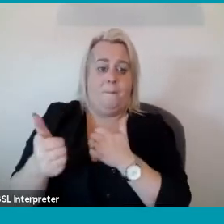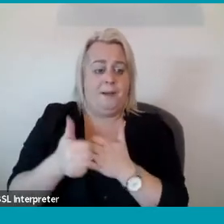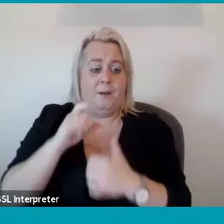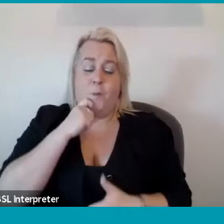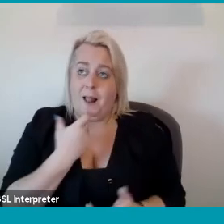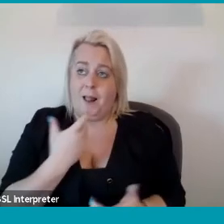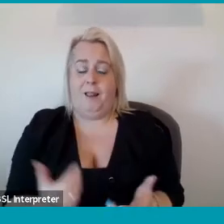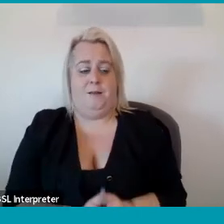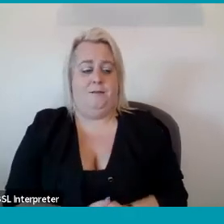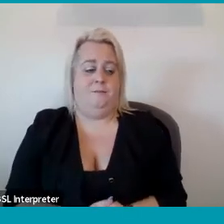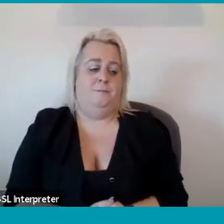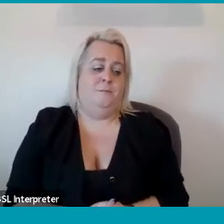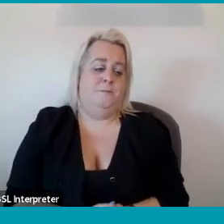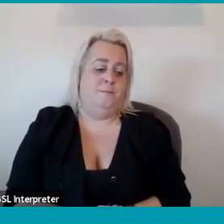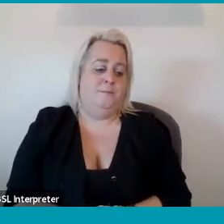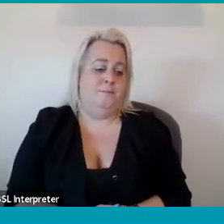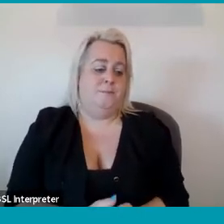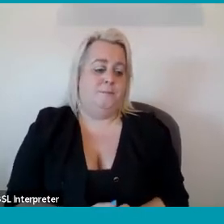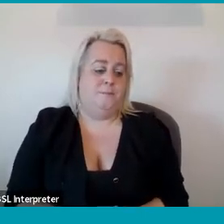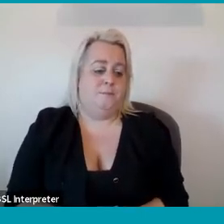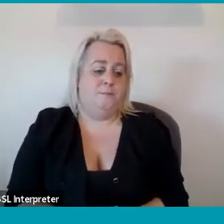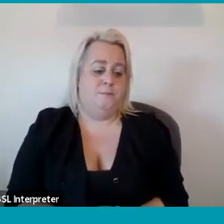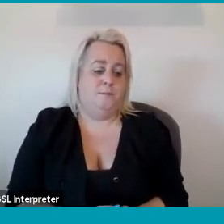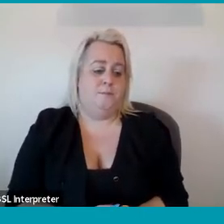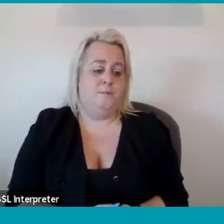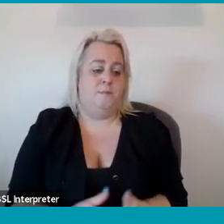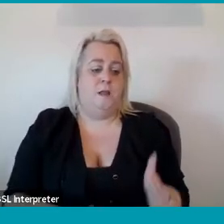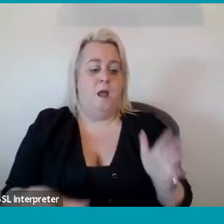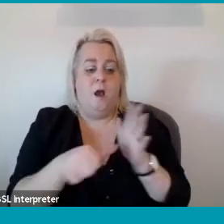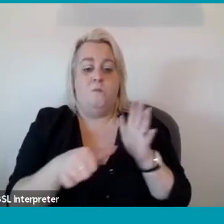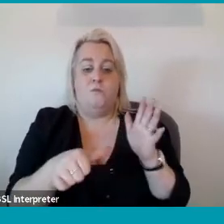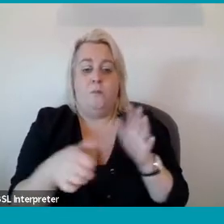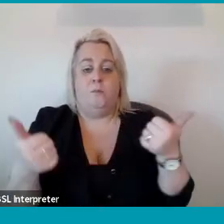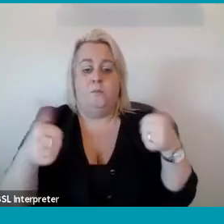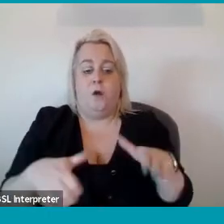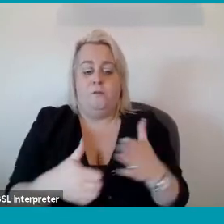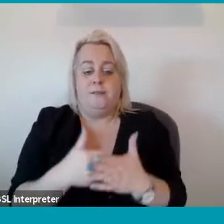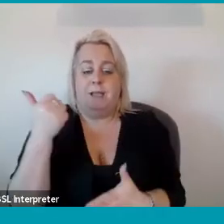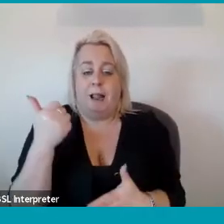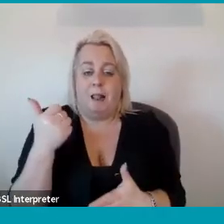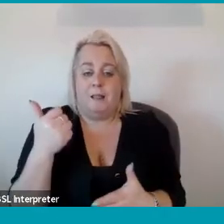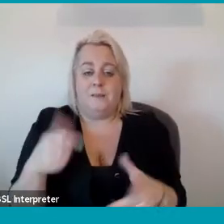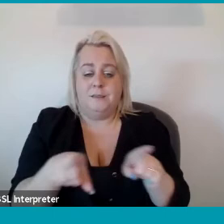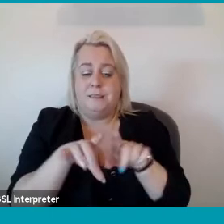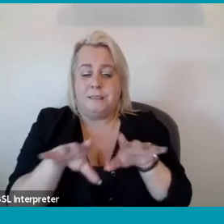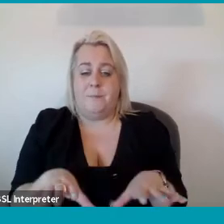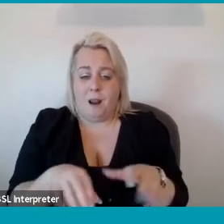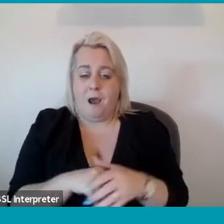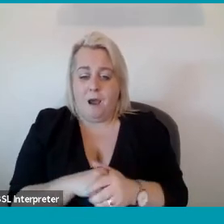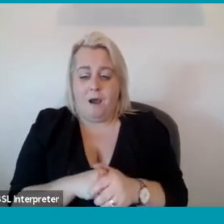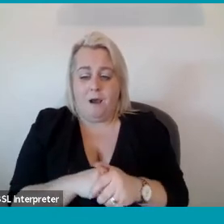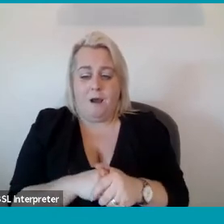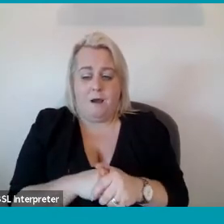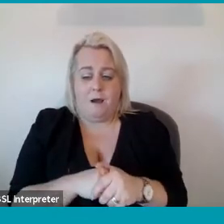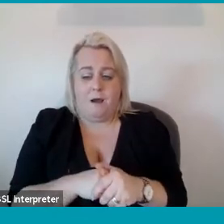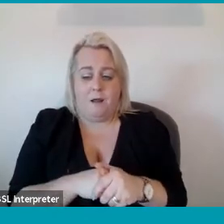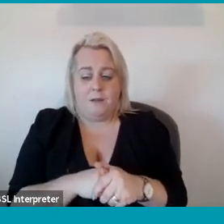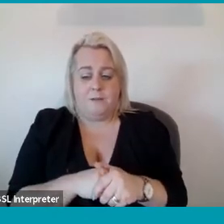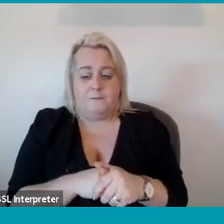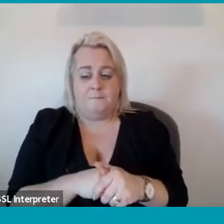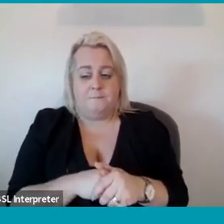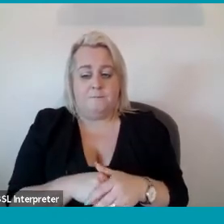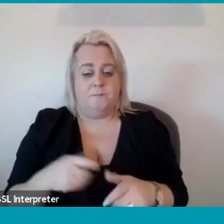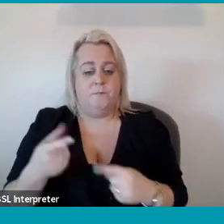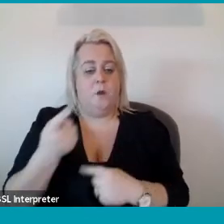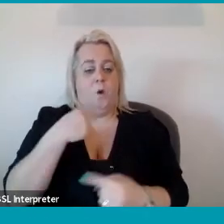organizations. We also have to develop problem solving skills. So we can't always do things the same way that